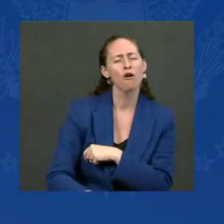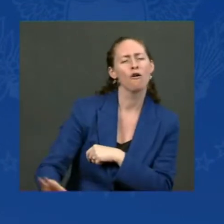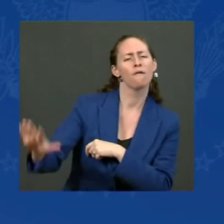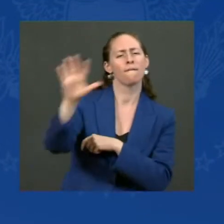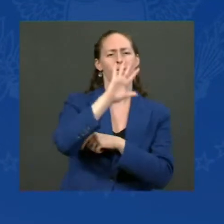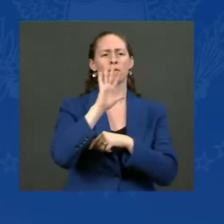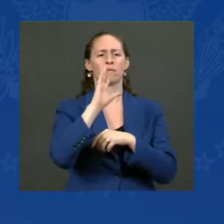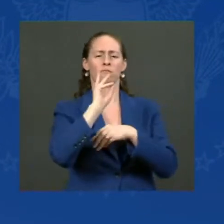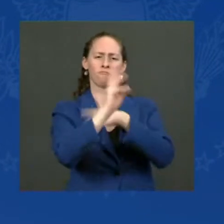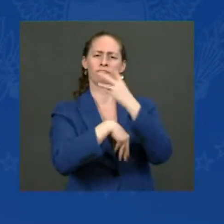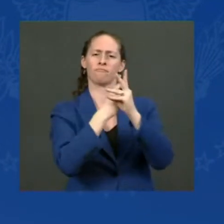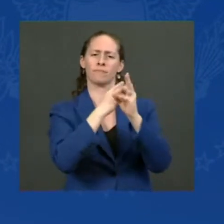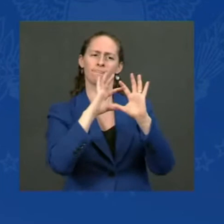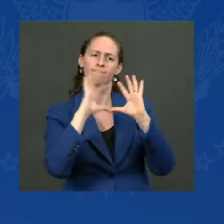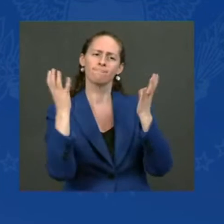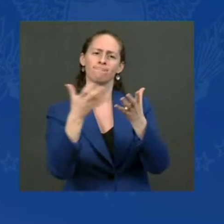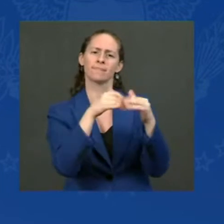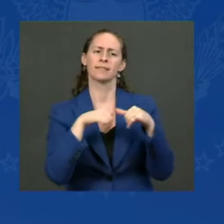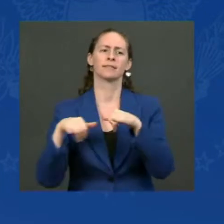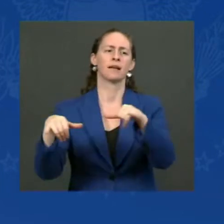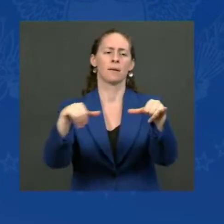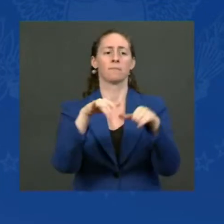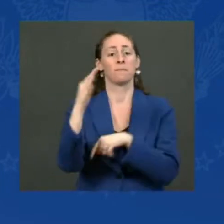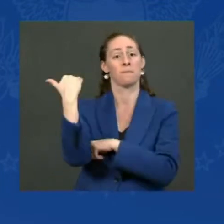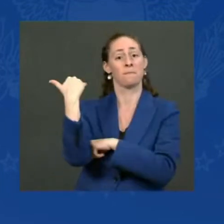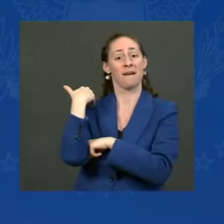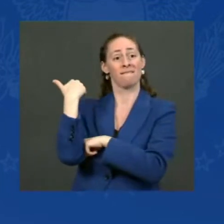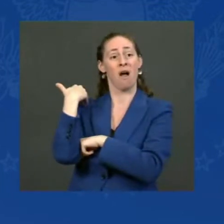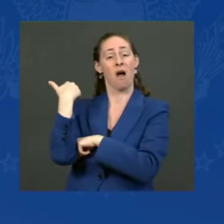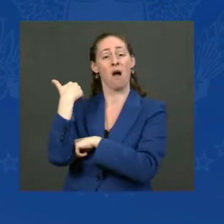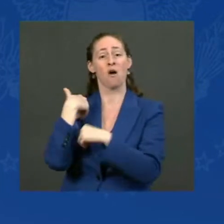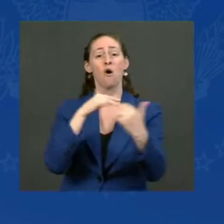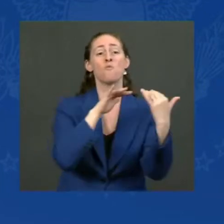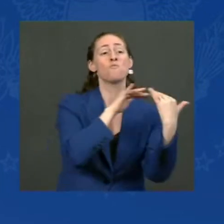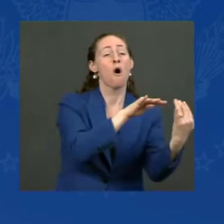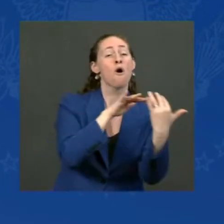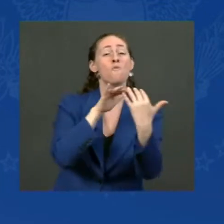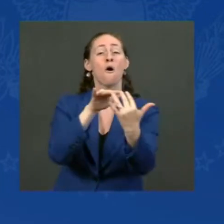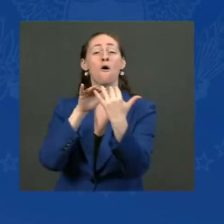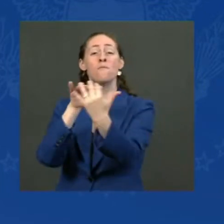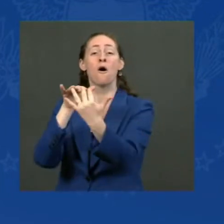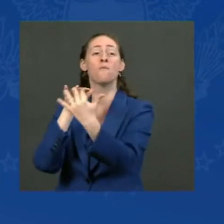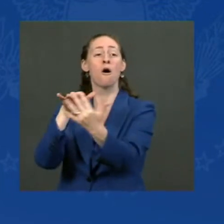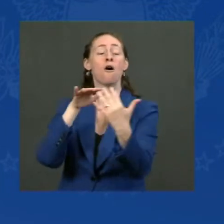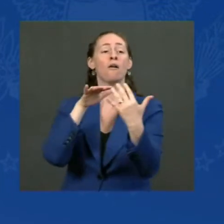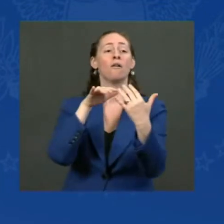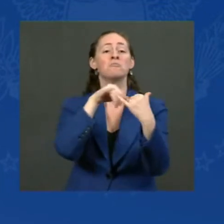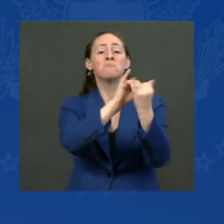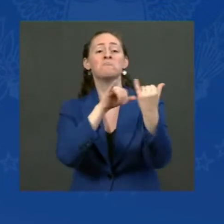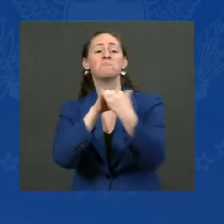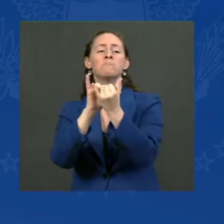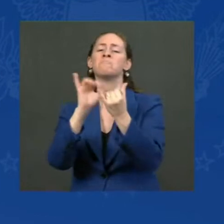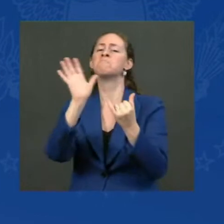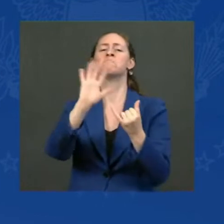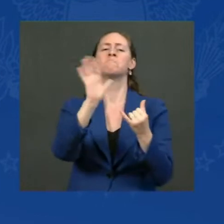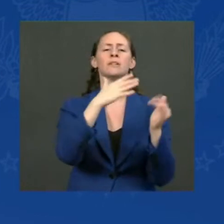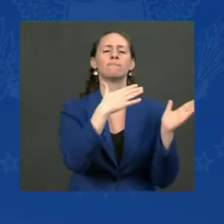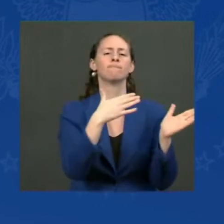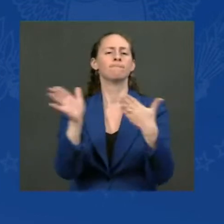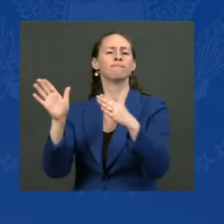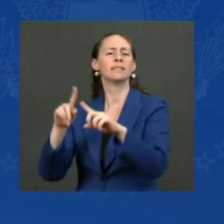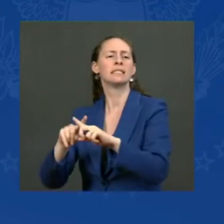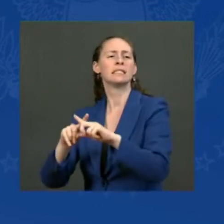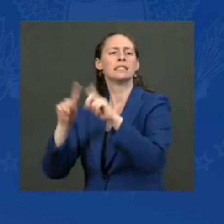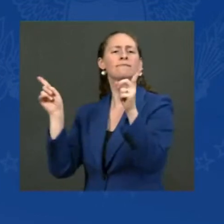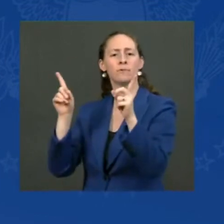fight the wars of the past, we are fixing our eyes on devoting our resources to the challenges that hold